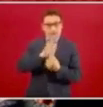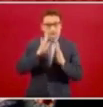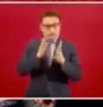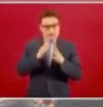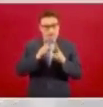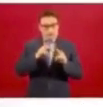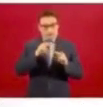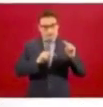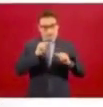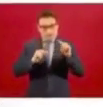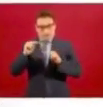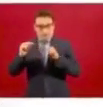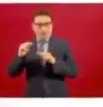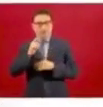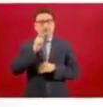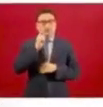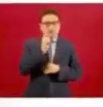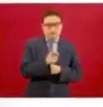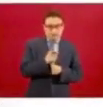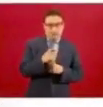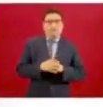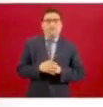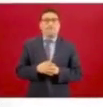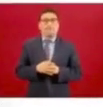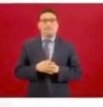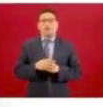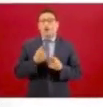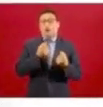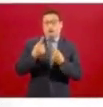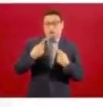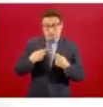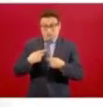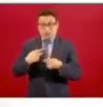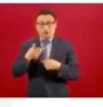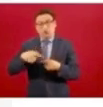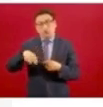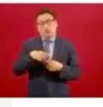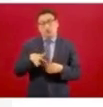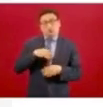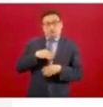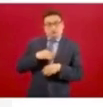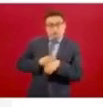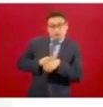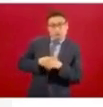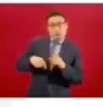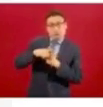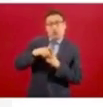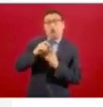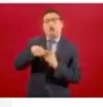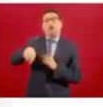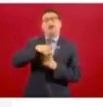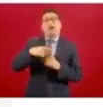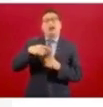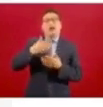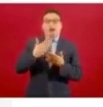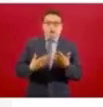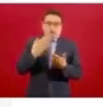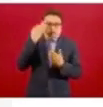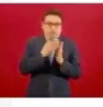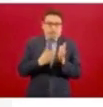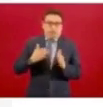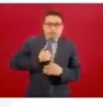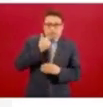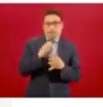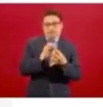This index that we presented a few days ago is the positivity rate, and today we can go into